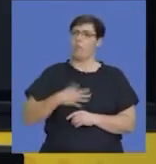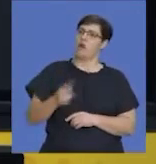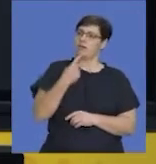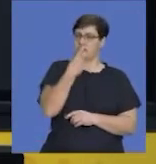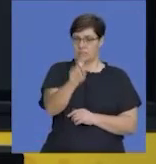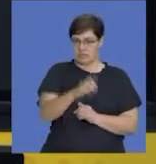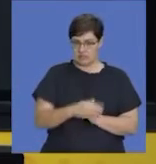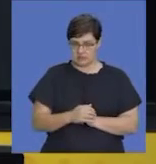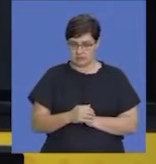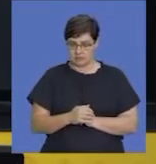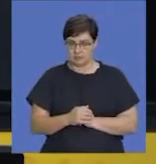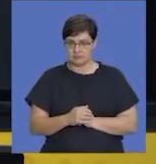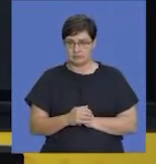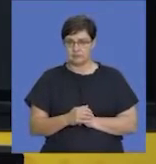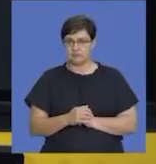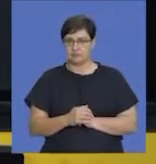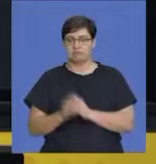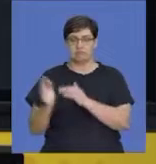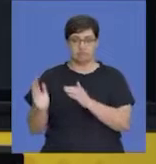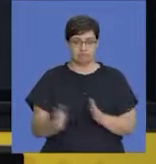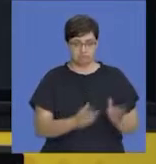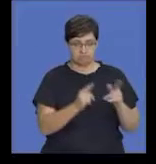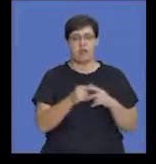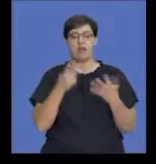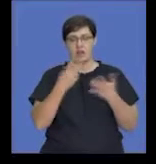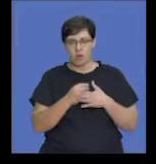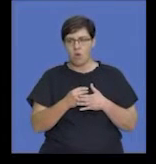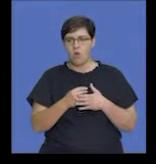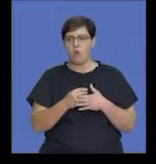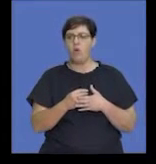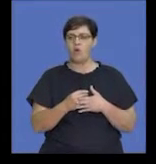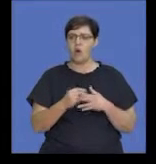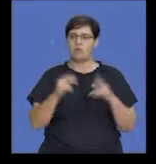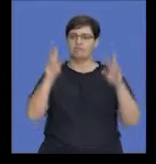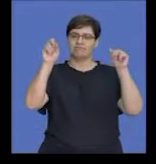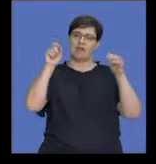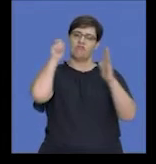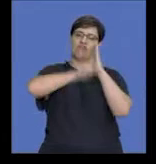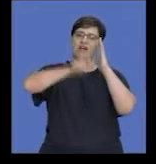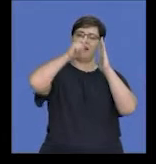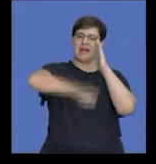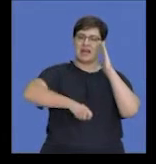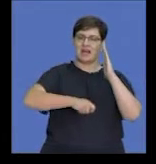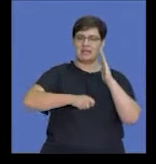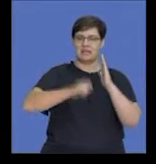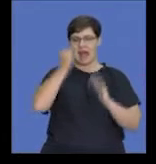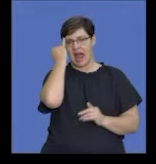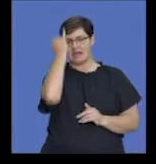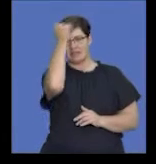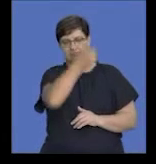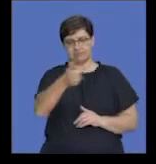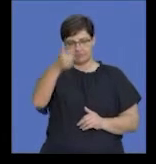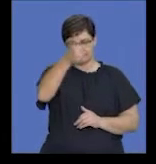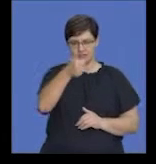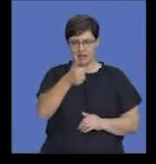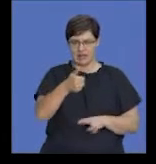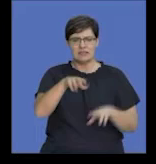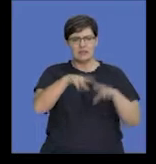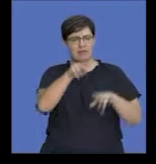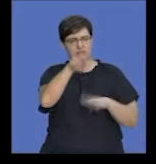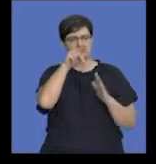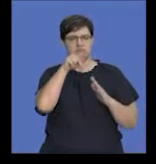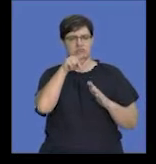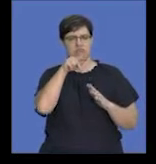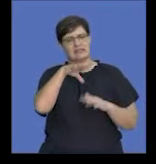are trying to say. And then we move on to look at your thesis statement, which could be your main idea based on the topic